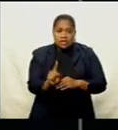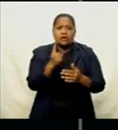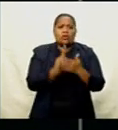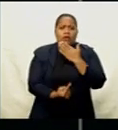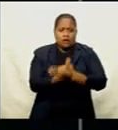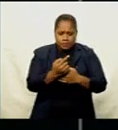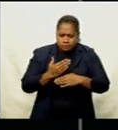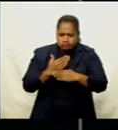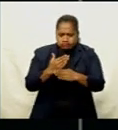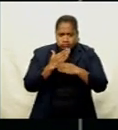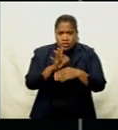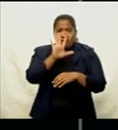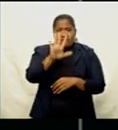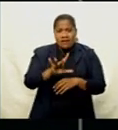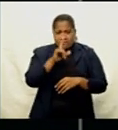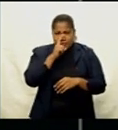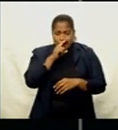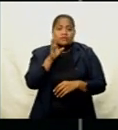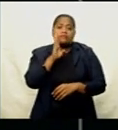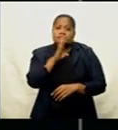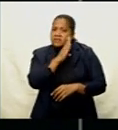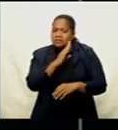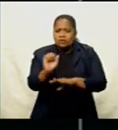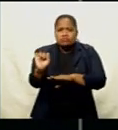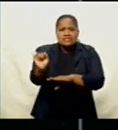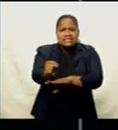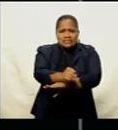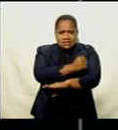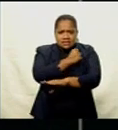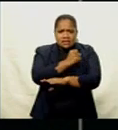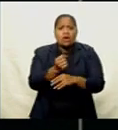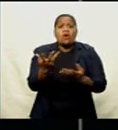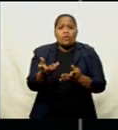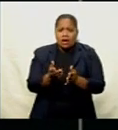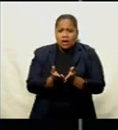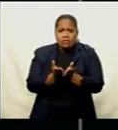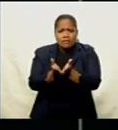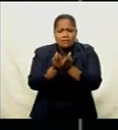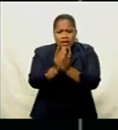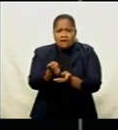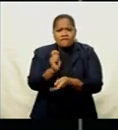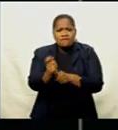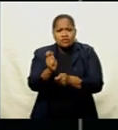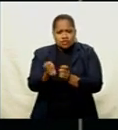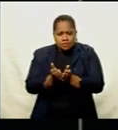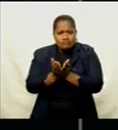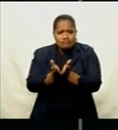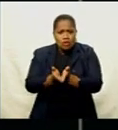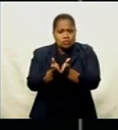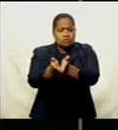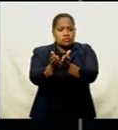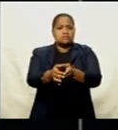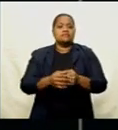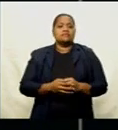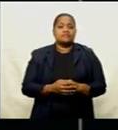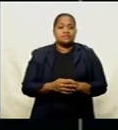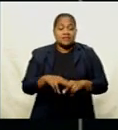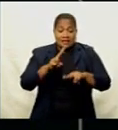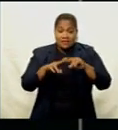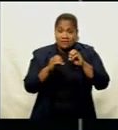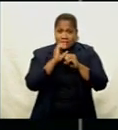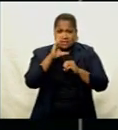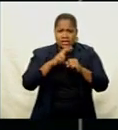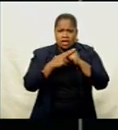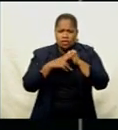operations for 5 missing crew members of a fishing vessel along the Mamanuda Yasawa waters. FBC News has received information that